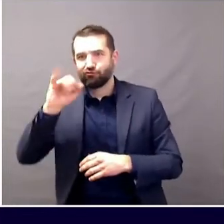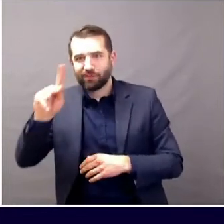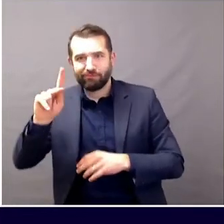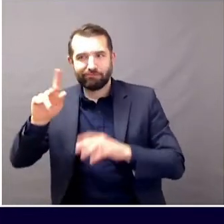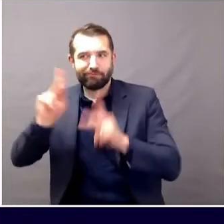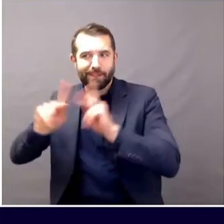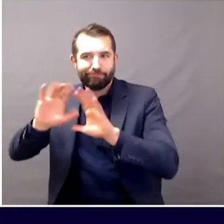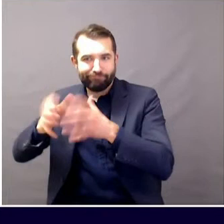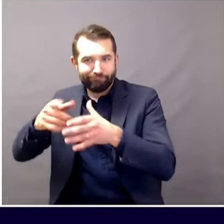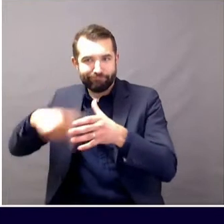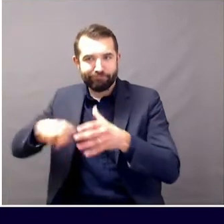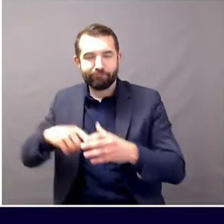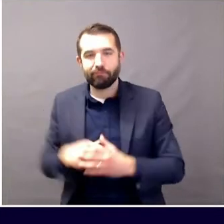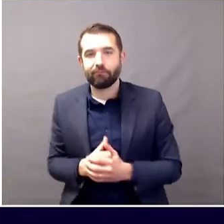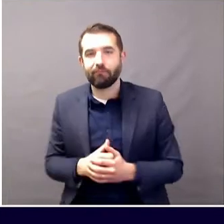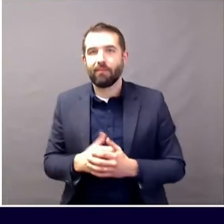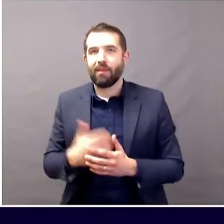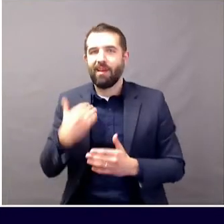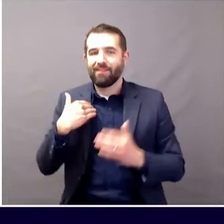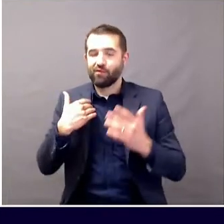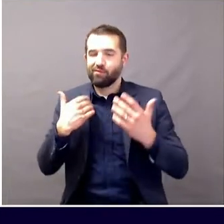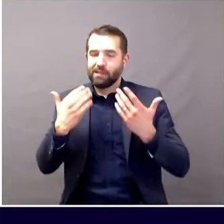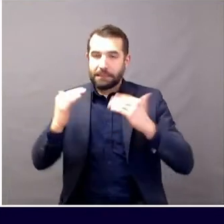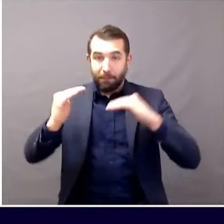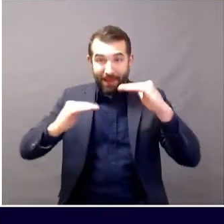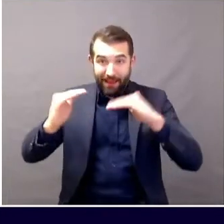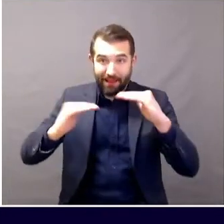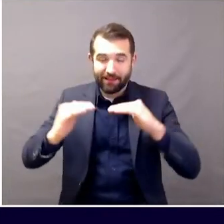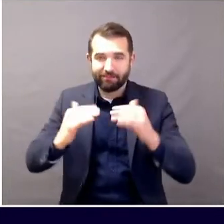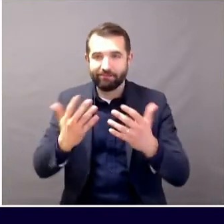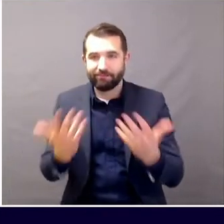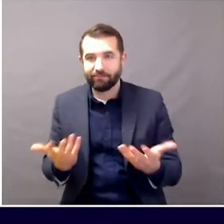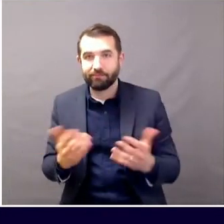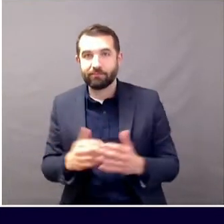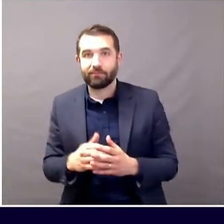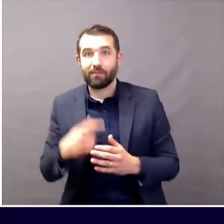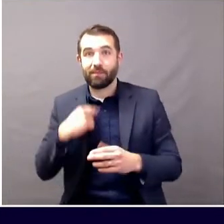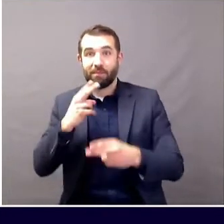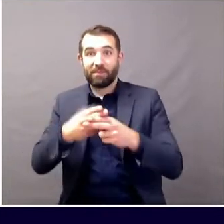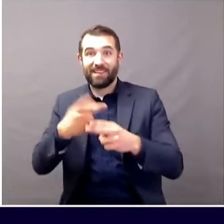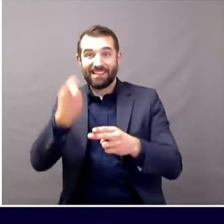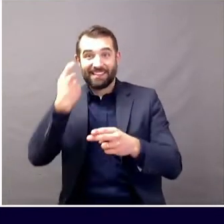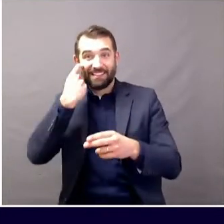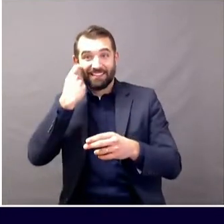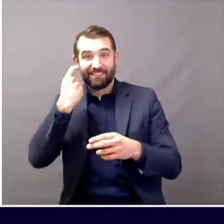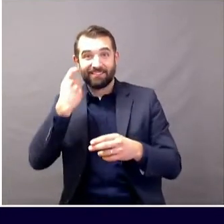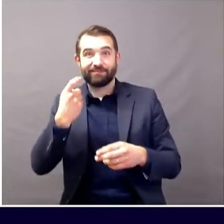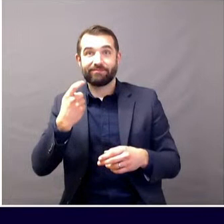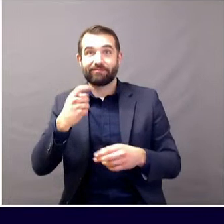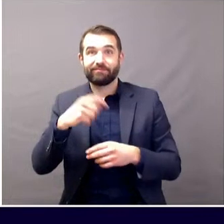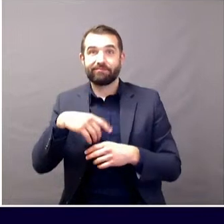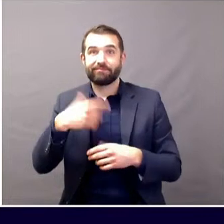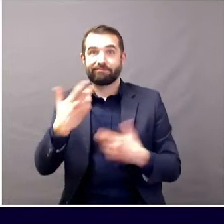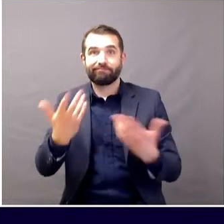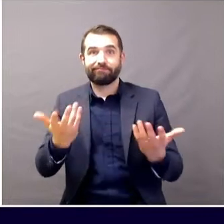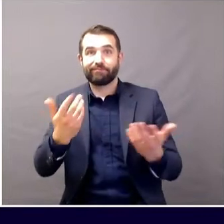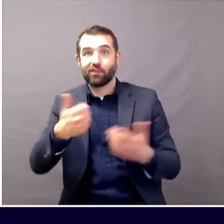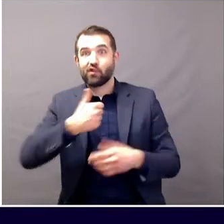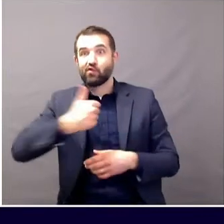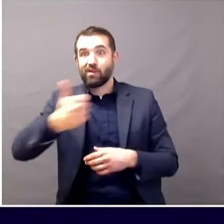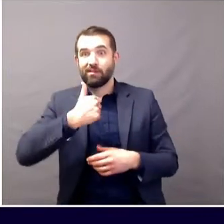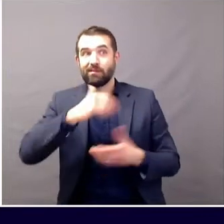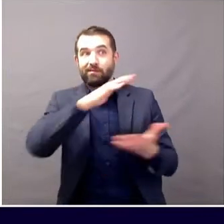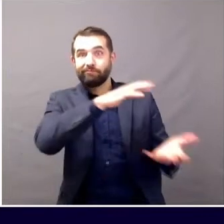there are these operational considerations that I mentioned with Amy. For example, does a location have the requisite type of storage